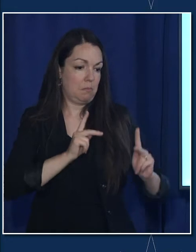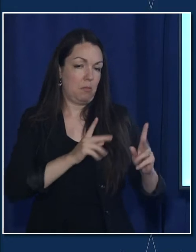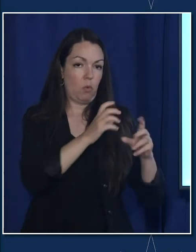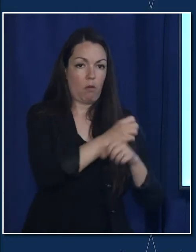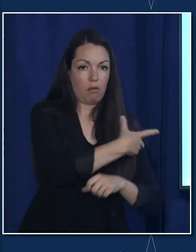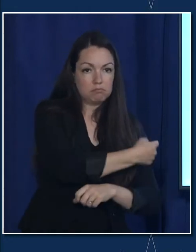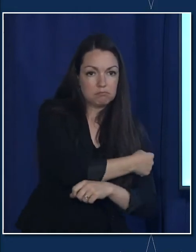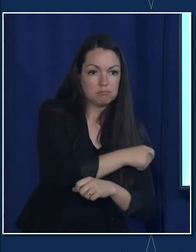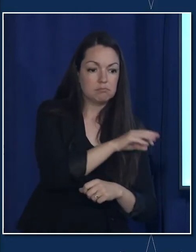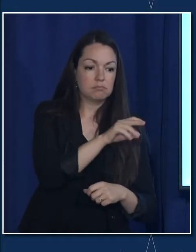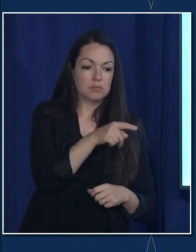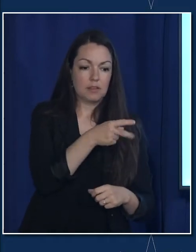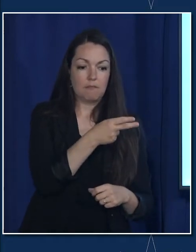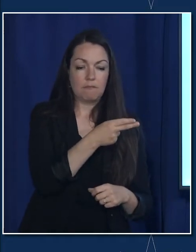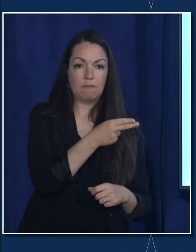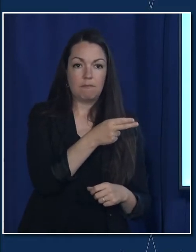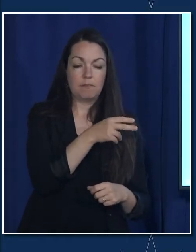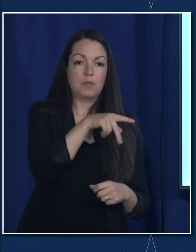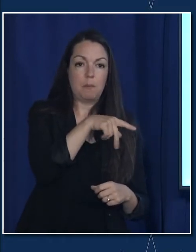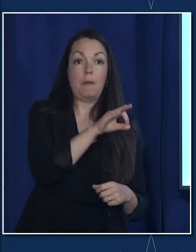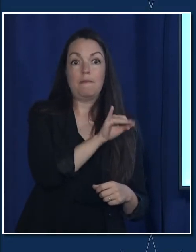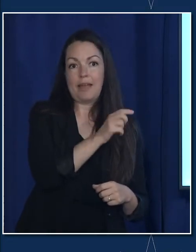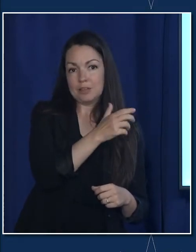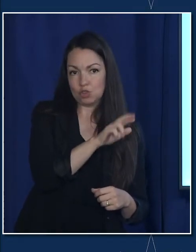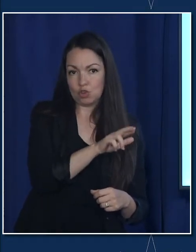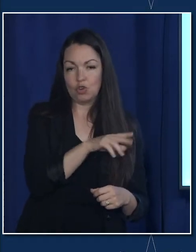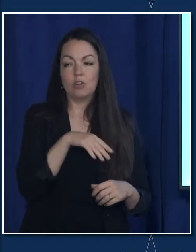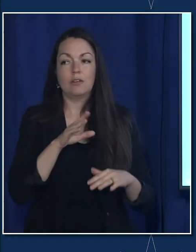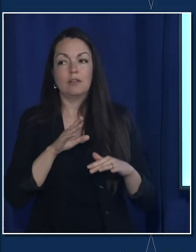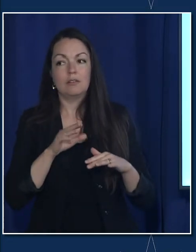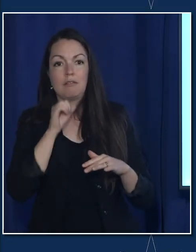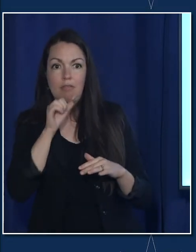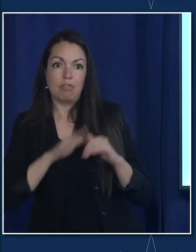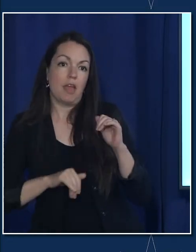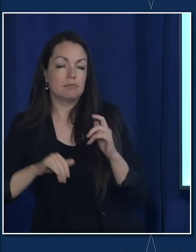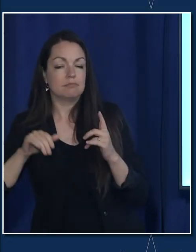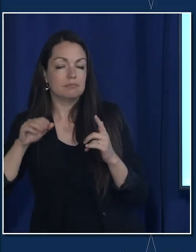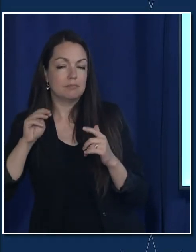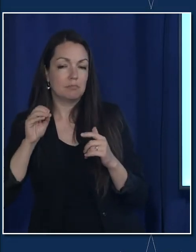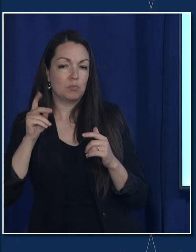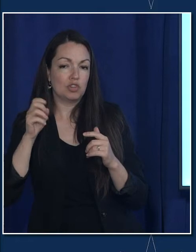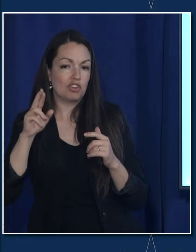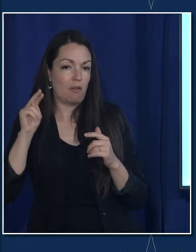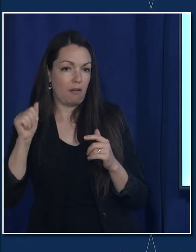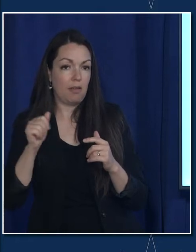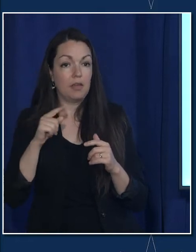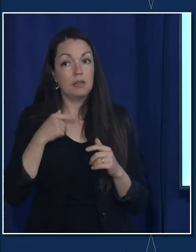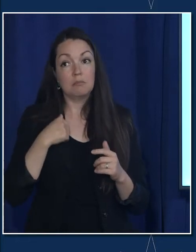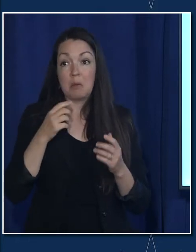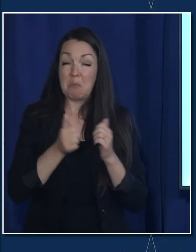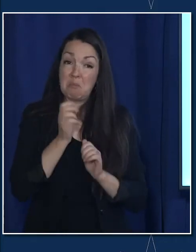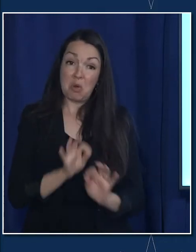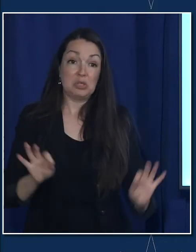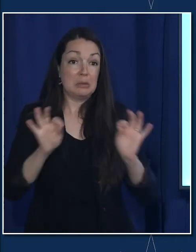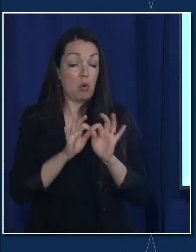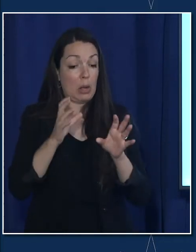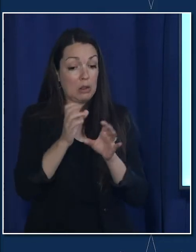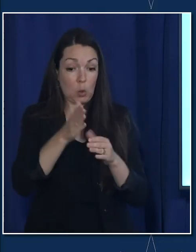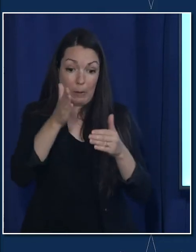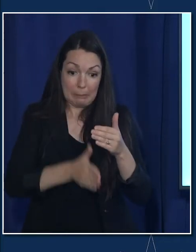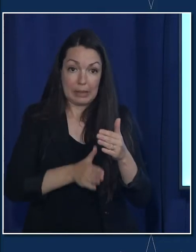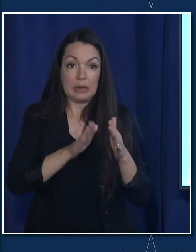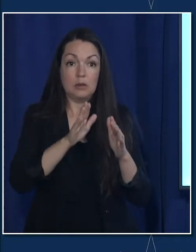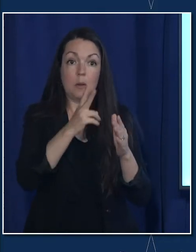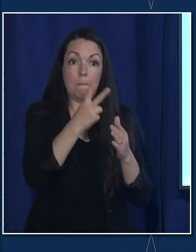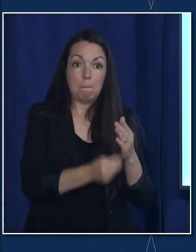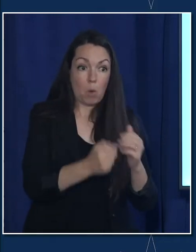that the most important thing is that you complete a vaccine series, that you get both doses of Pfizer or both doses of Moderna or a